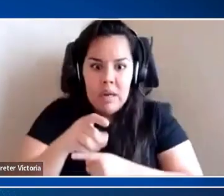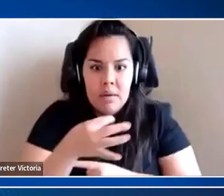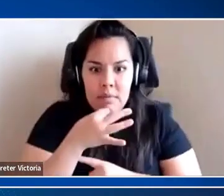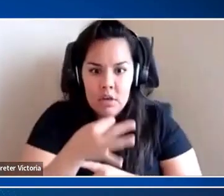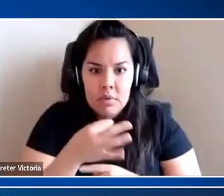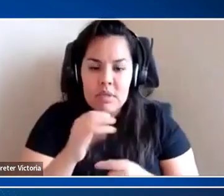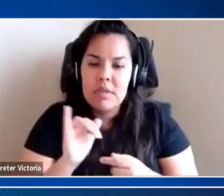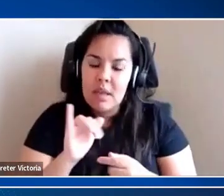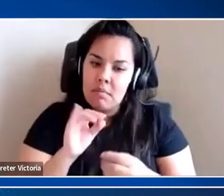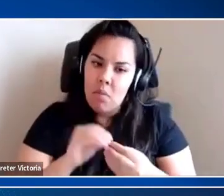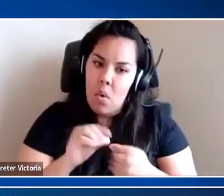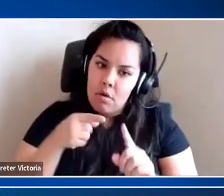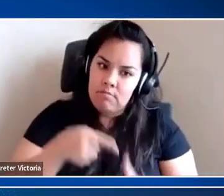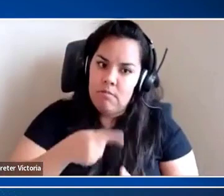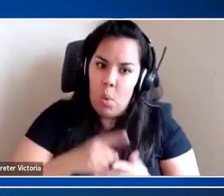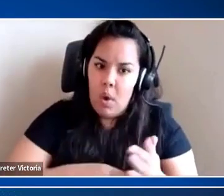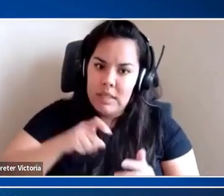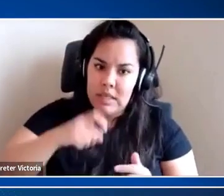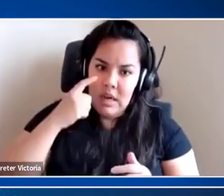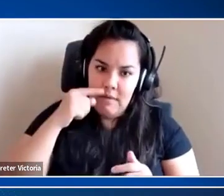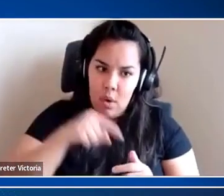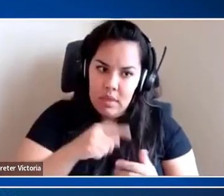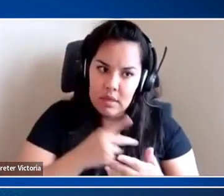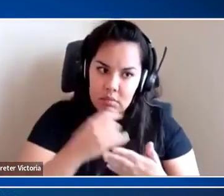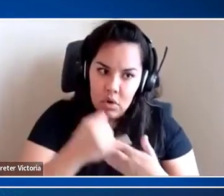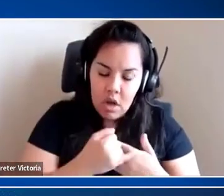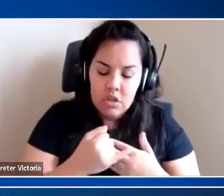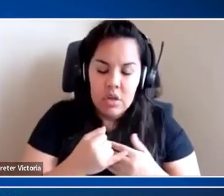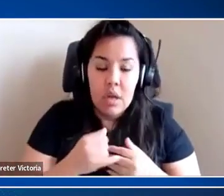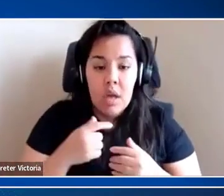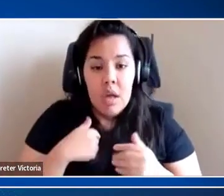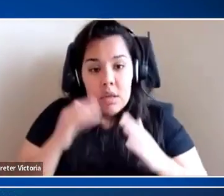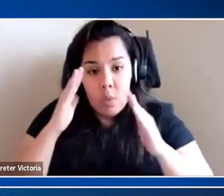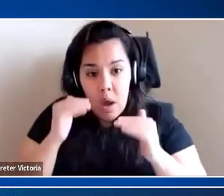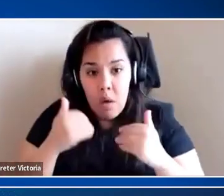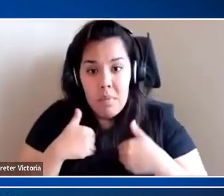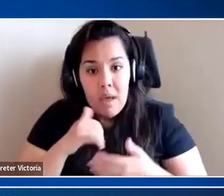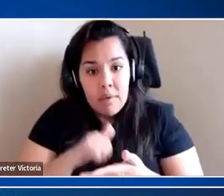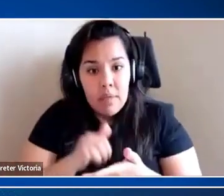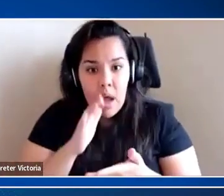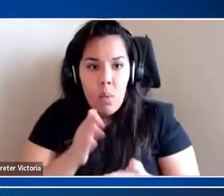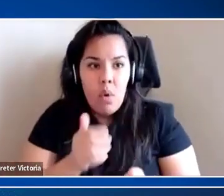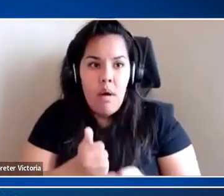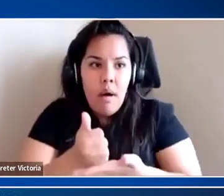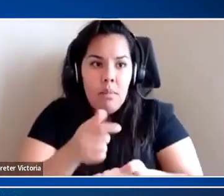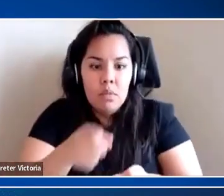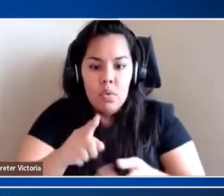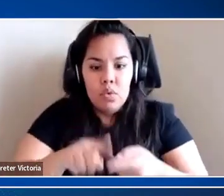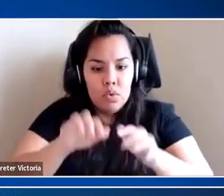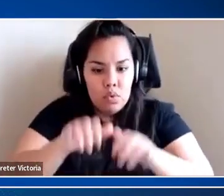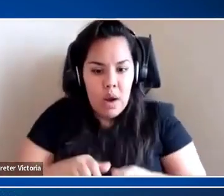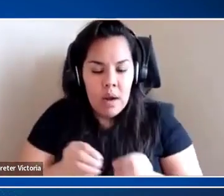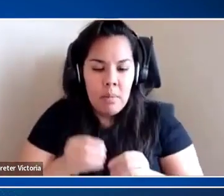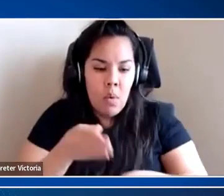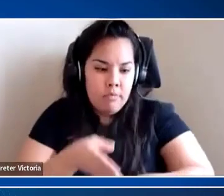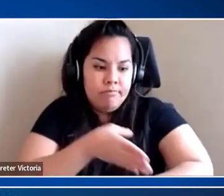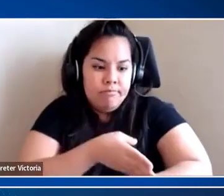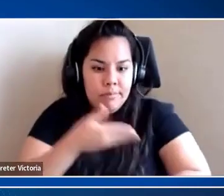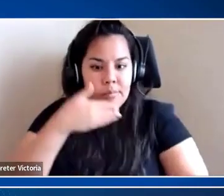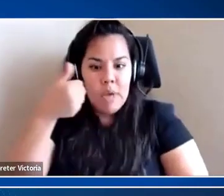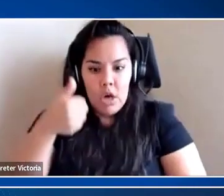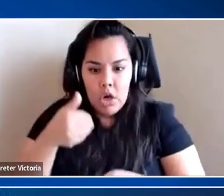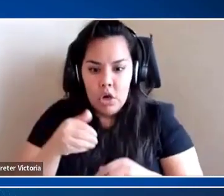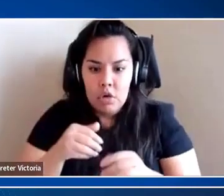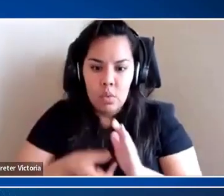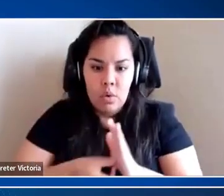review criteria hopefully will help you to write a better, more focused application, knowing what you're being evaluated on. But as we said